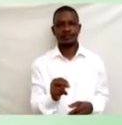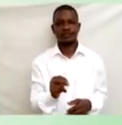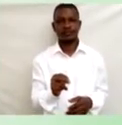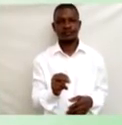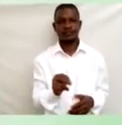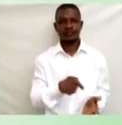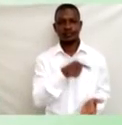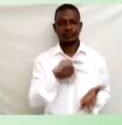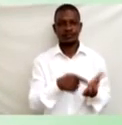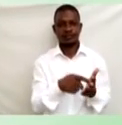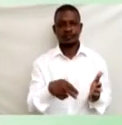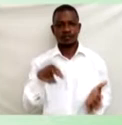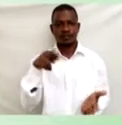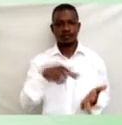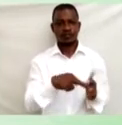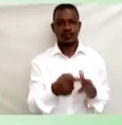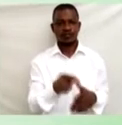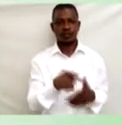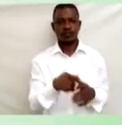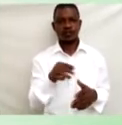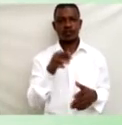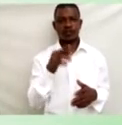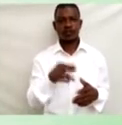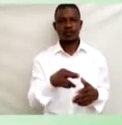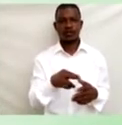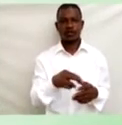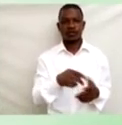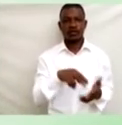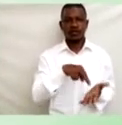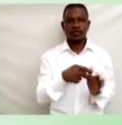Fourth is proposition.